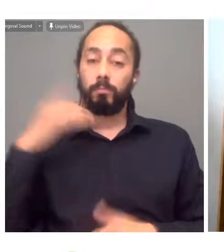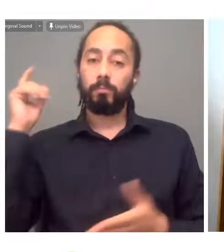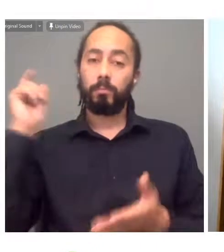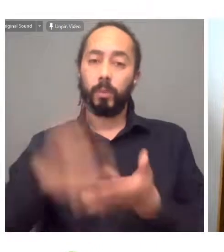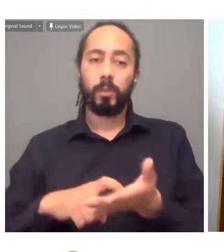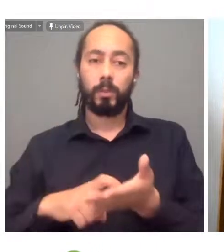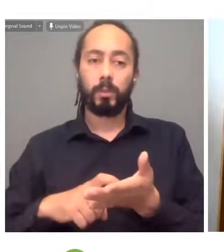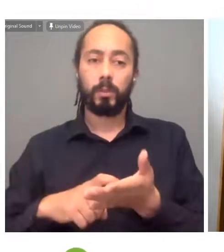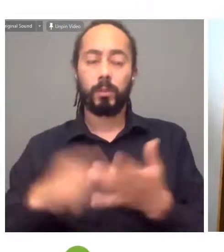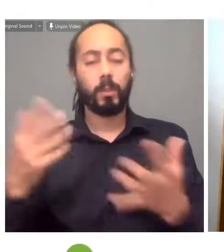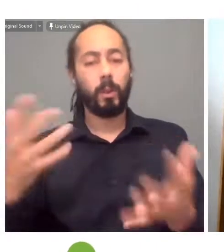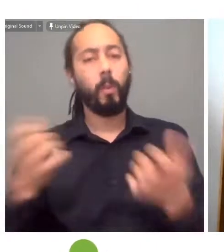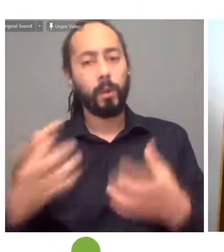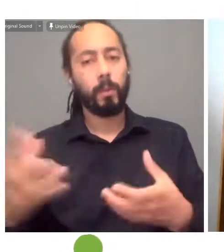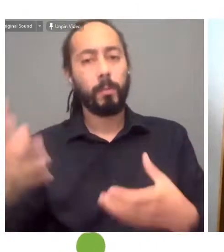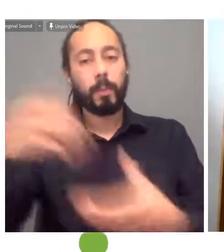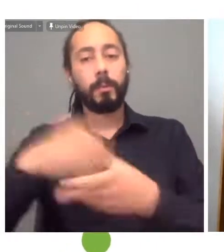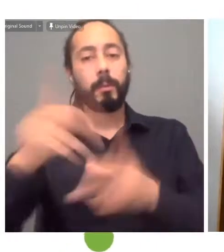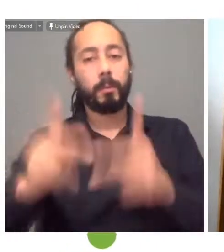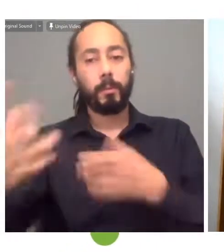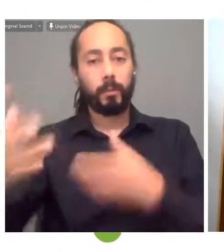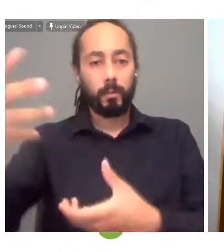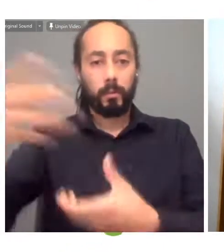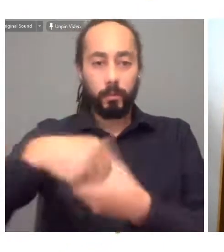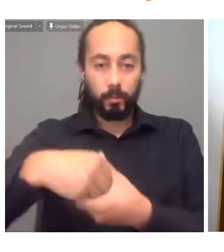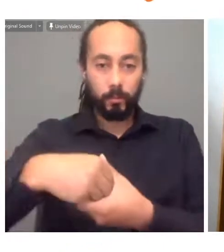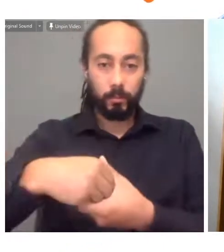pour faire quelque chose de mieux. Je suis d'accord.